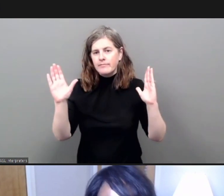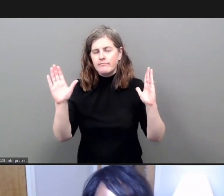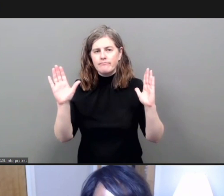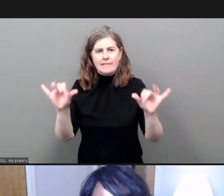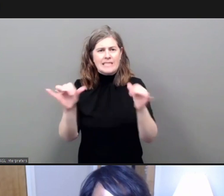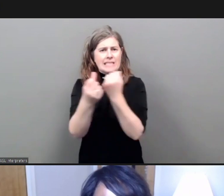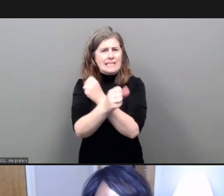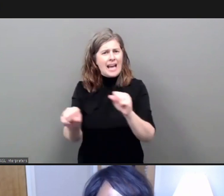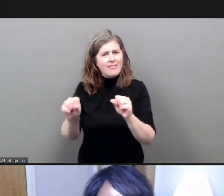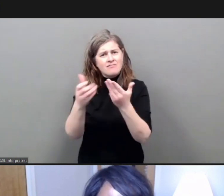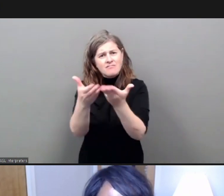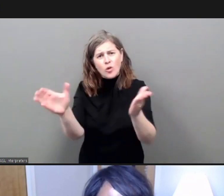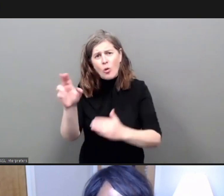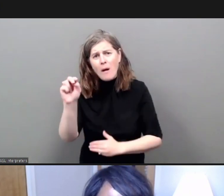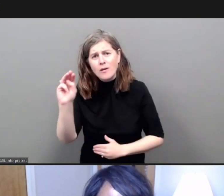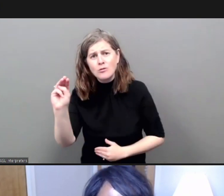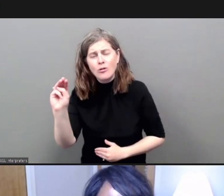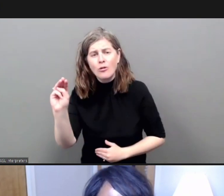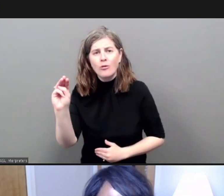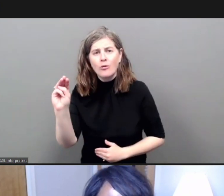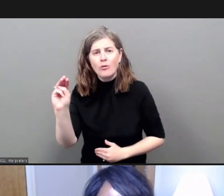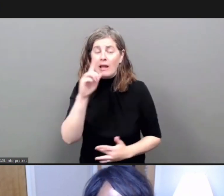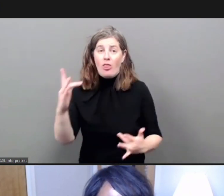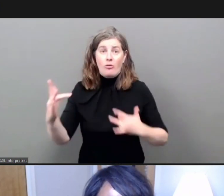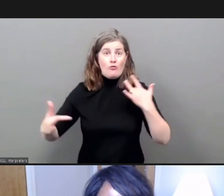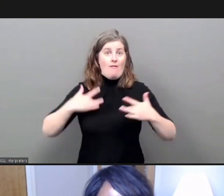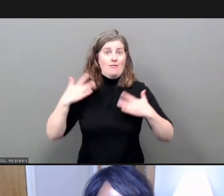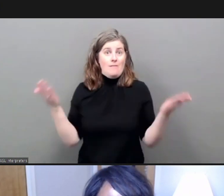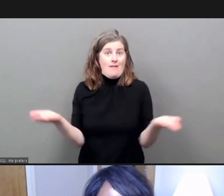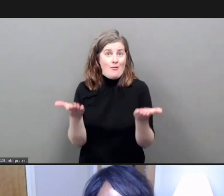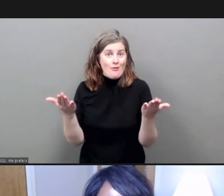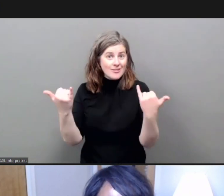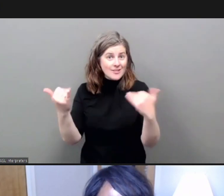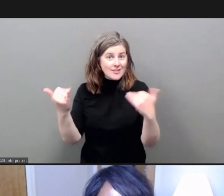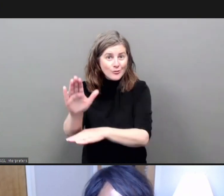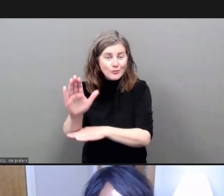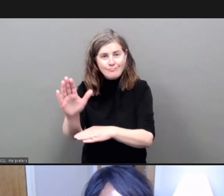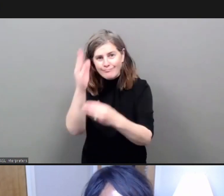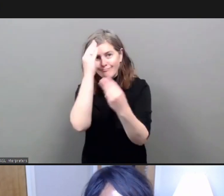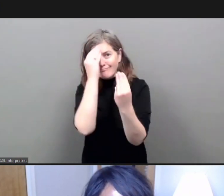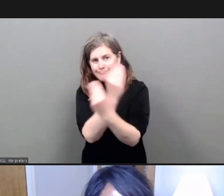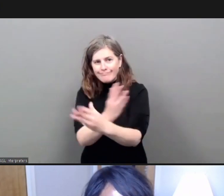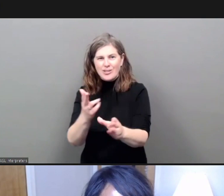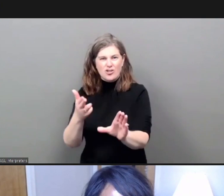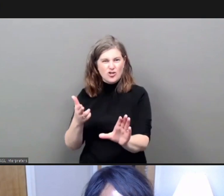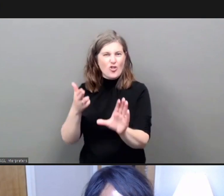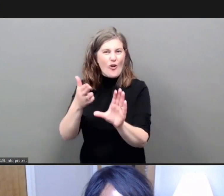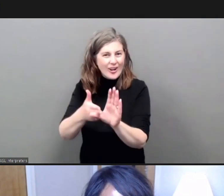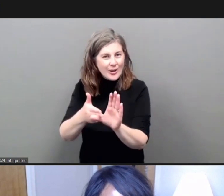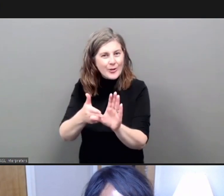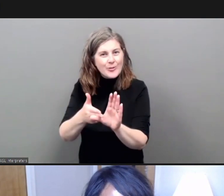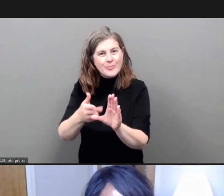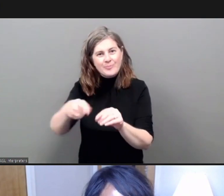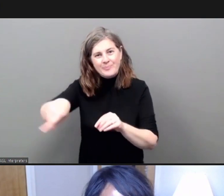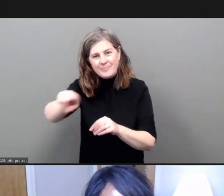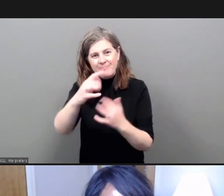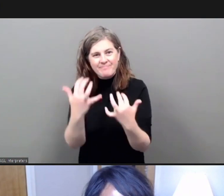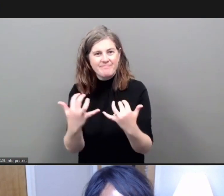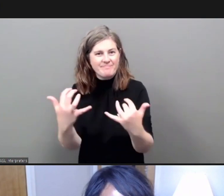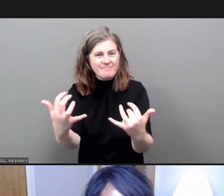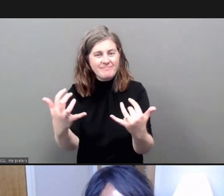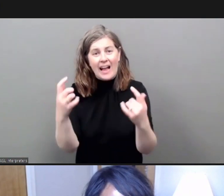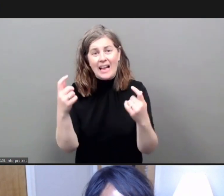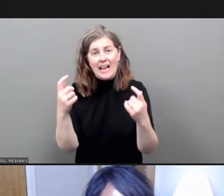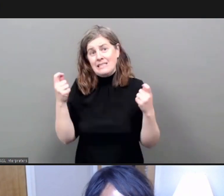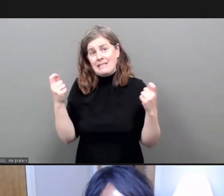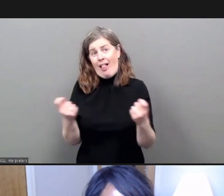New Mexico. And I'm just thrilled to be here today and to be able to join you and